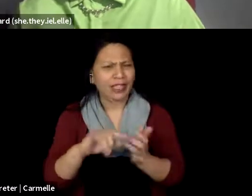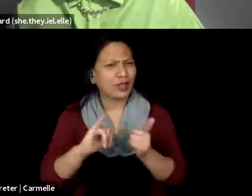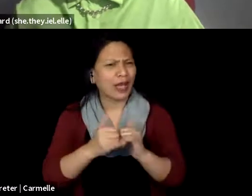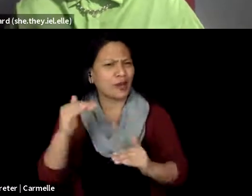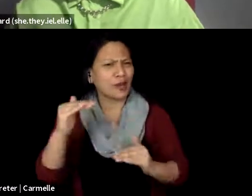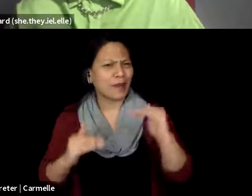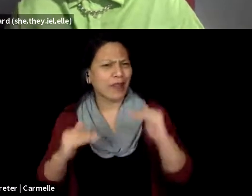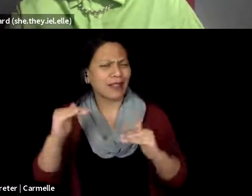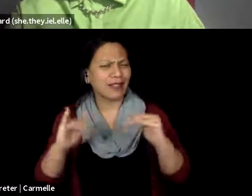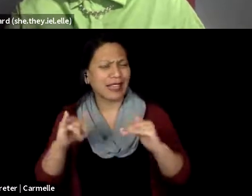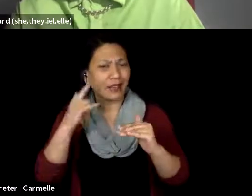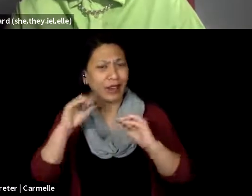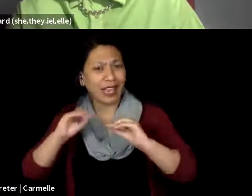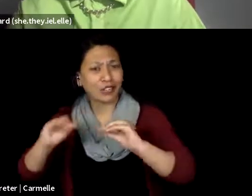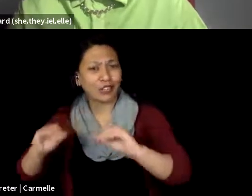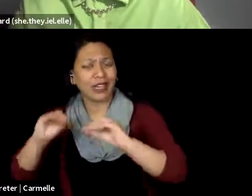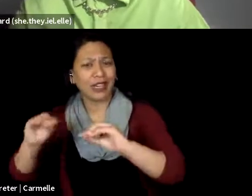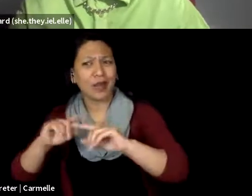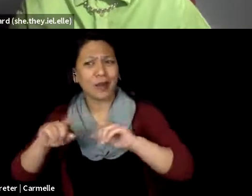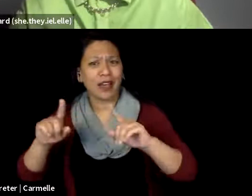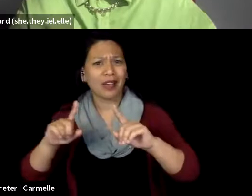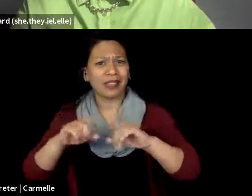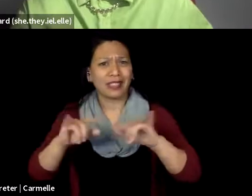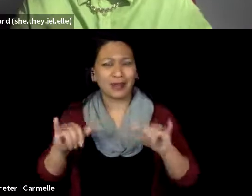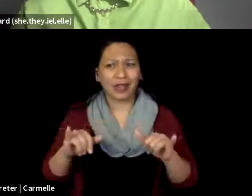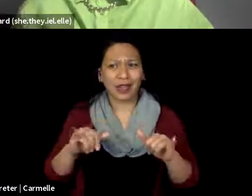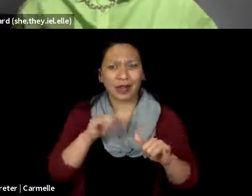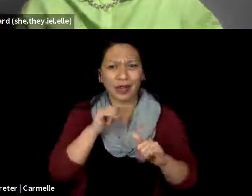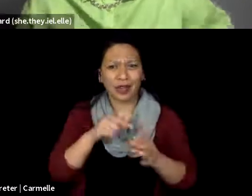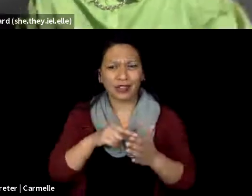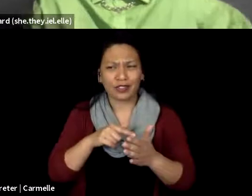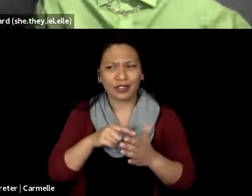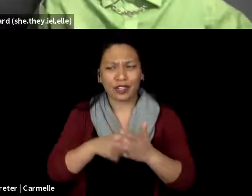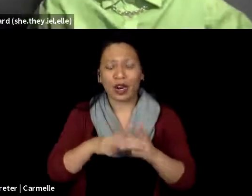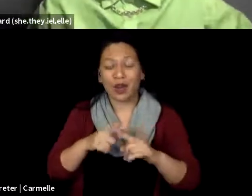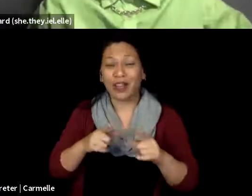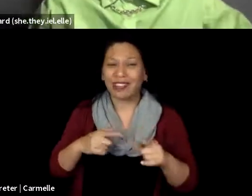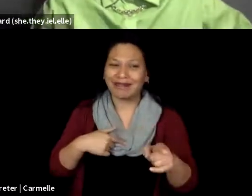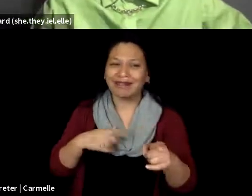Well, it's you not free labor because I usually ask for a fee.